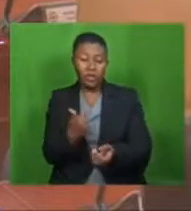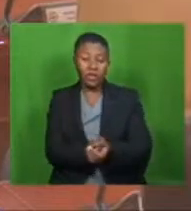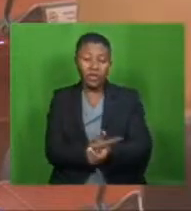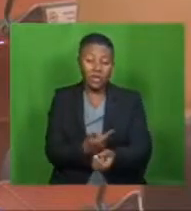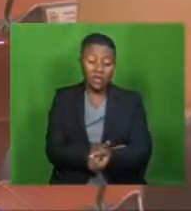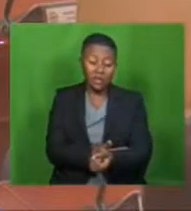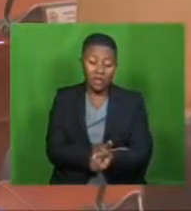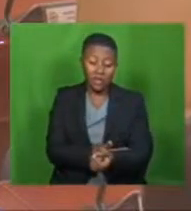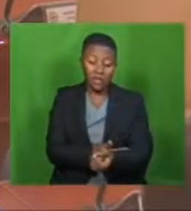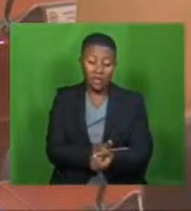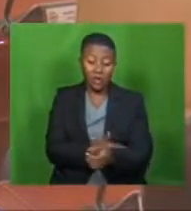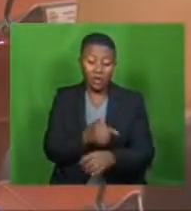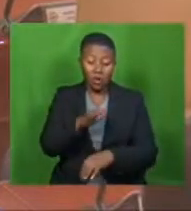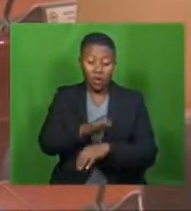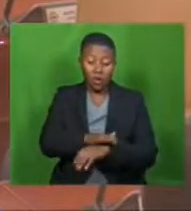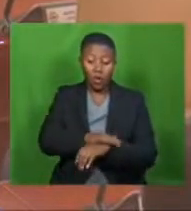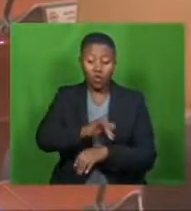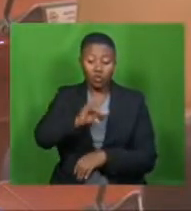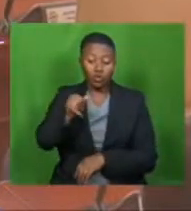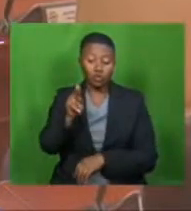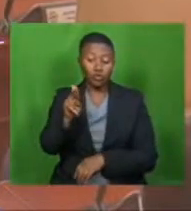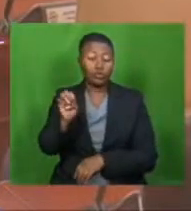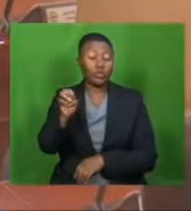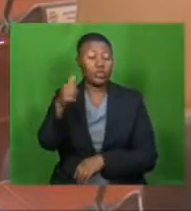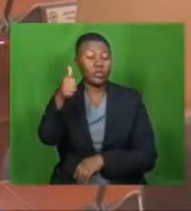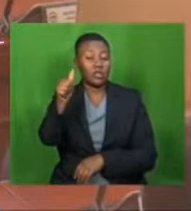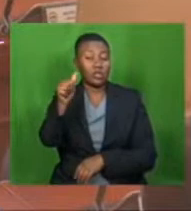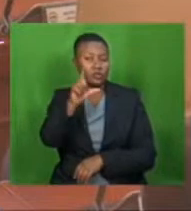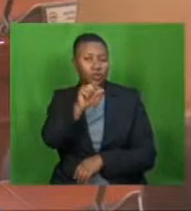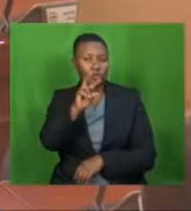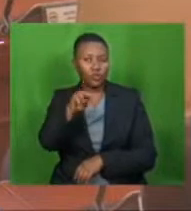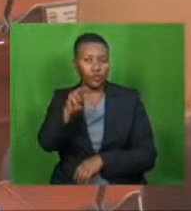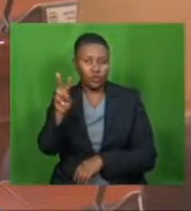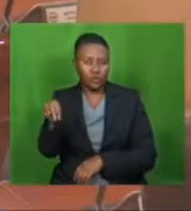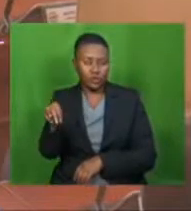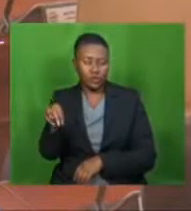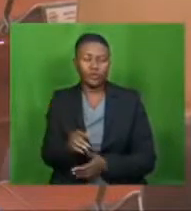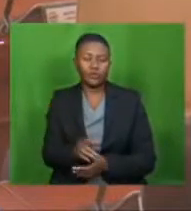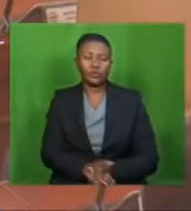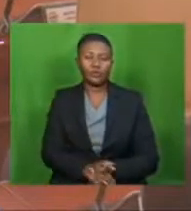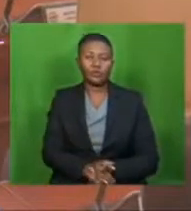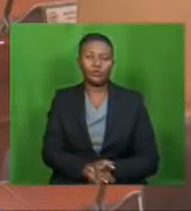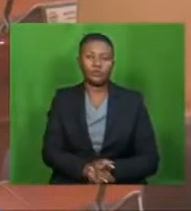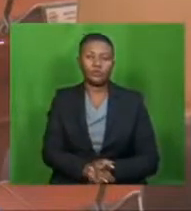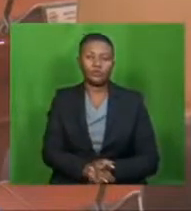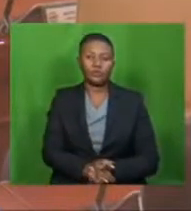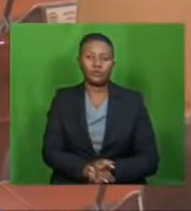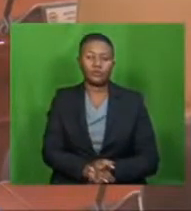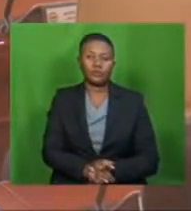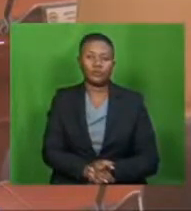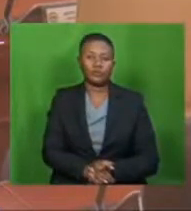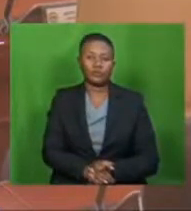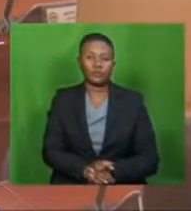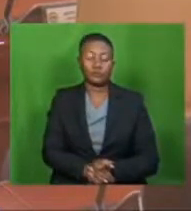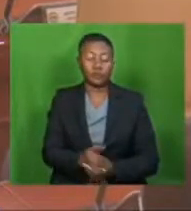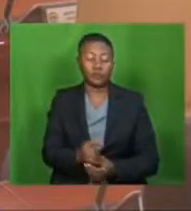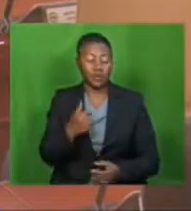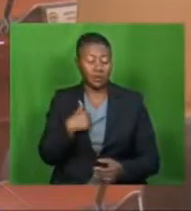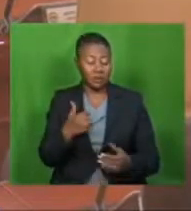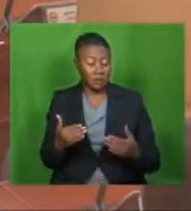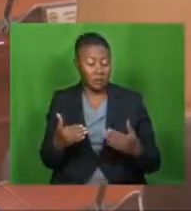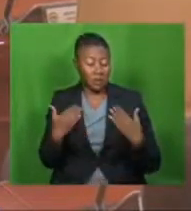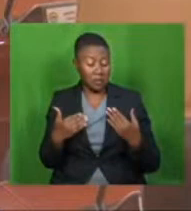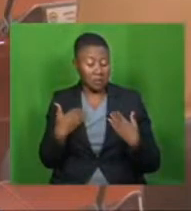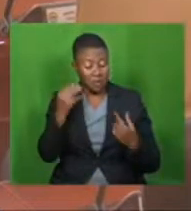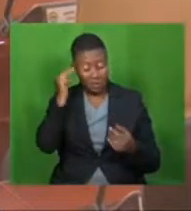comes off June 10, 2022, this year. Mr. Speaker, I'm happy the Minister